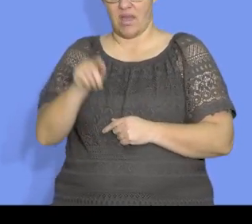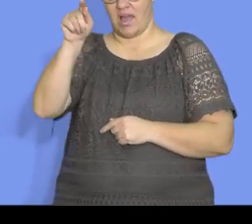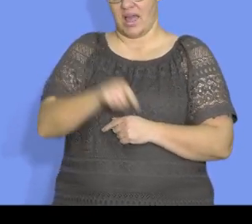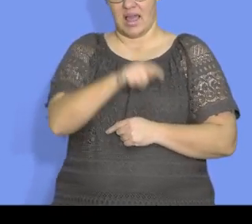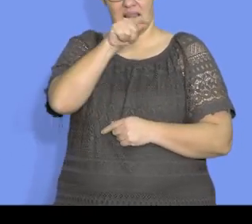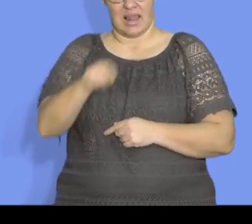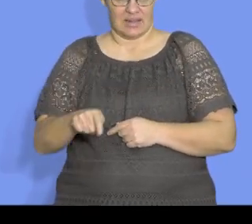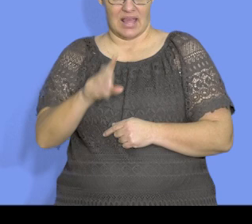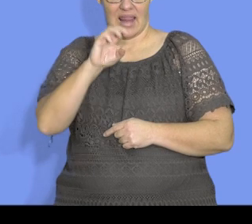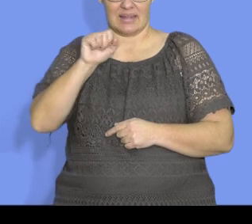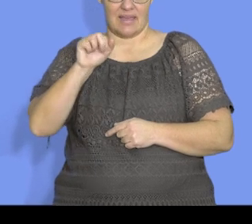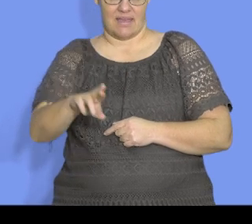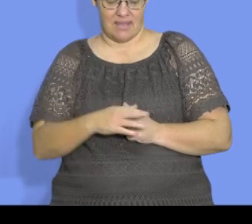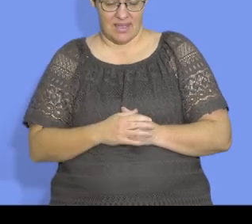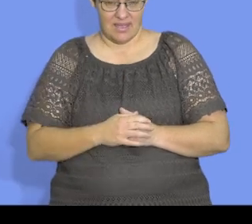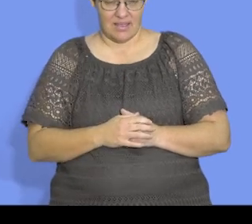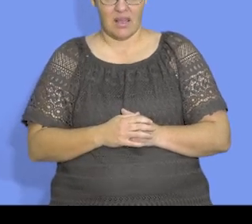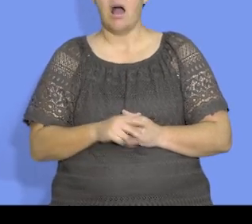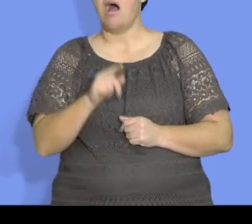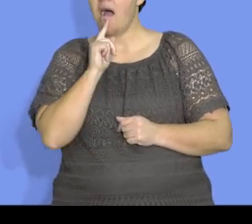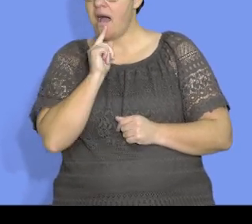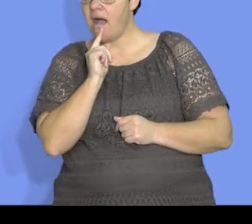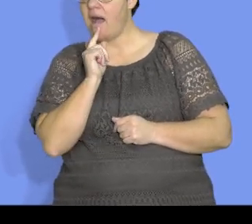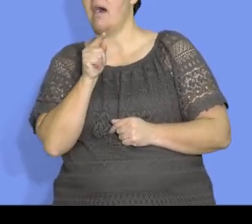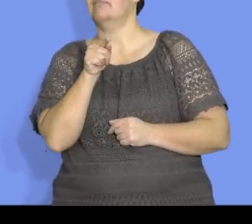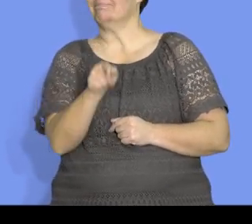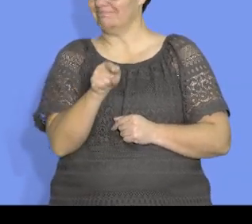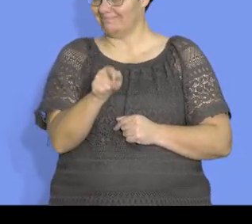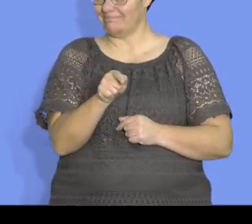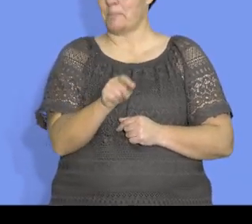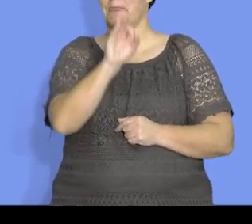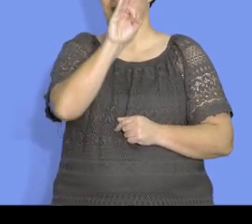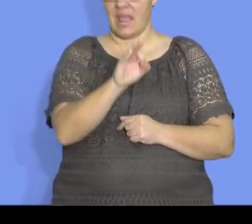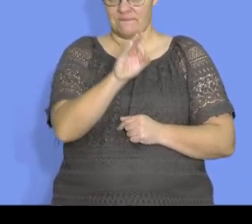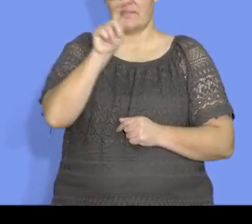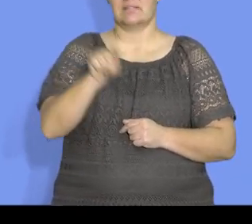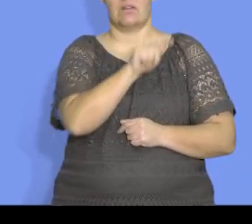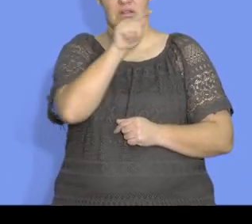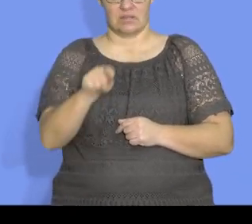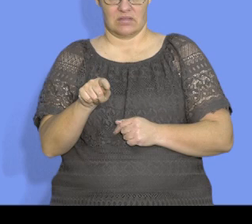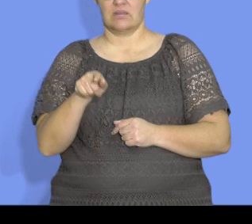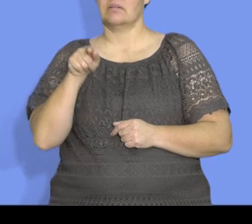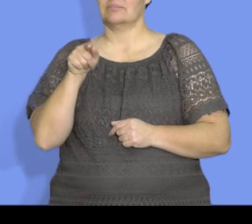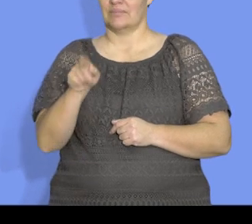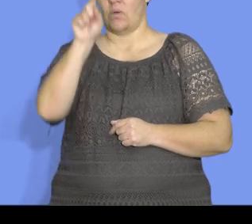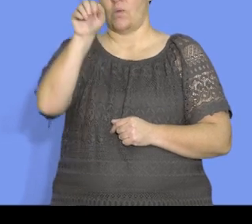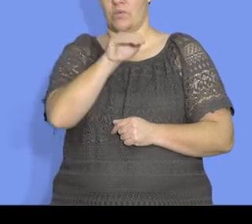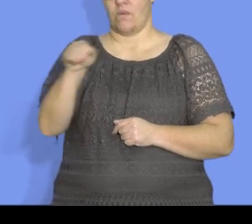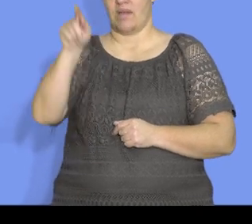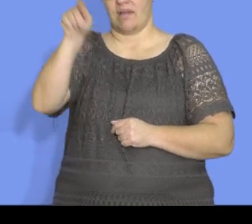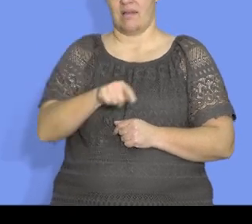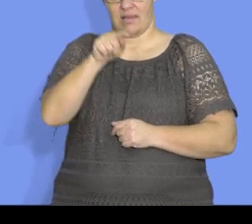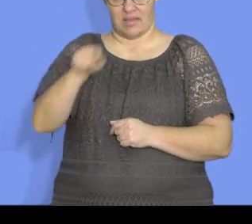over lambda over there. And as a result of that, I can say that f is directly proportional